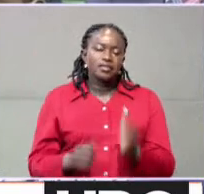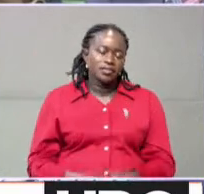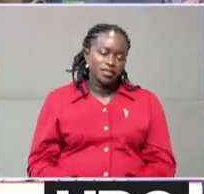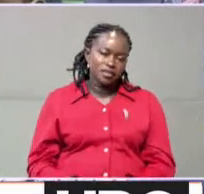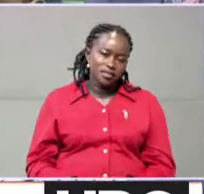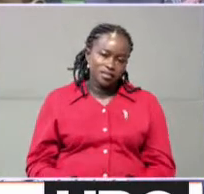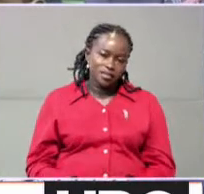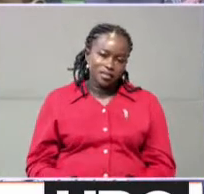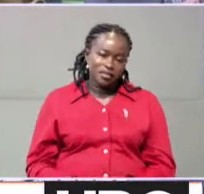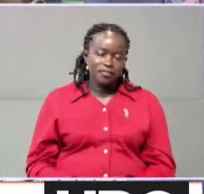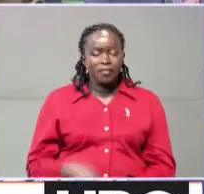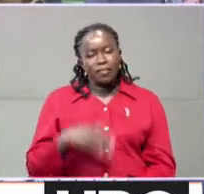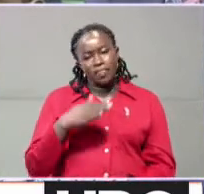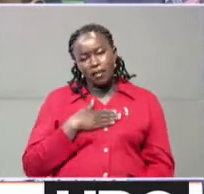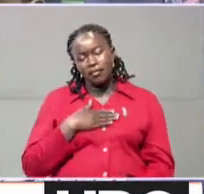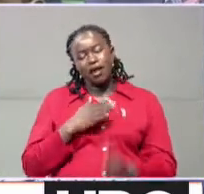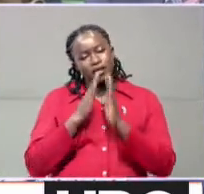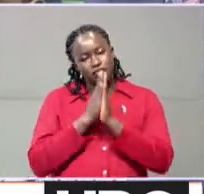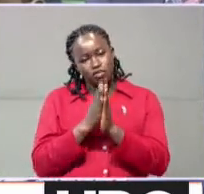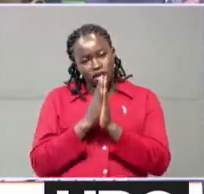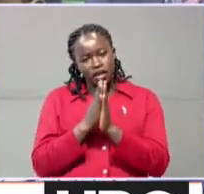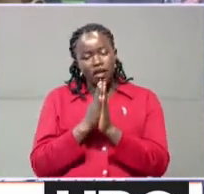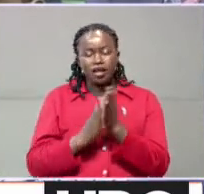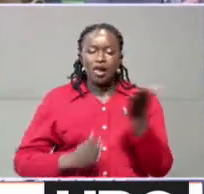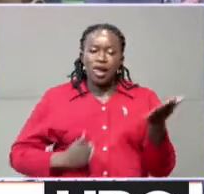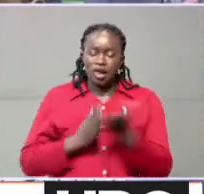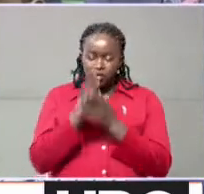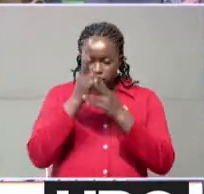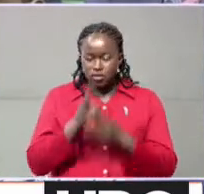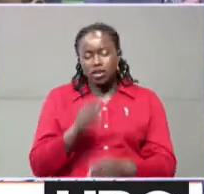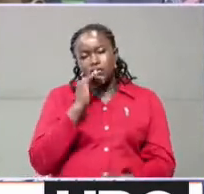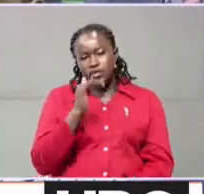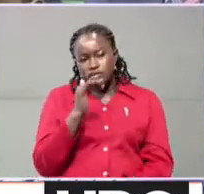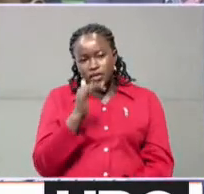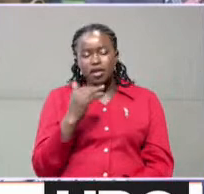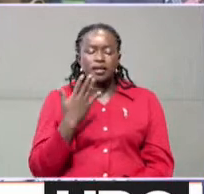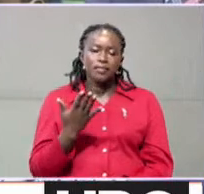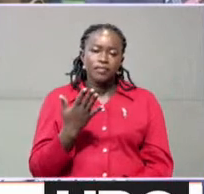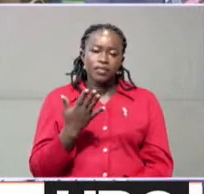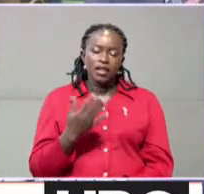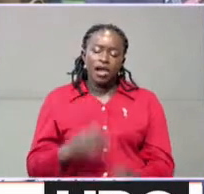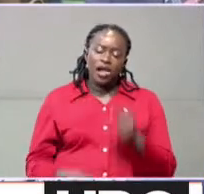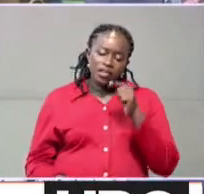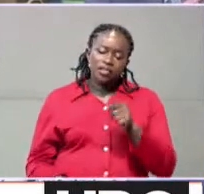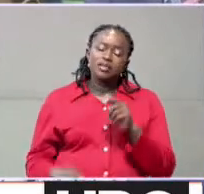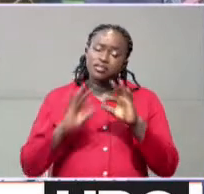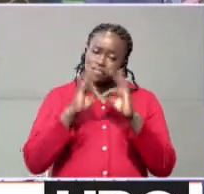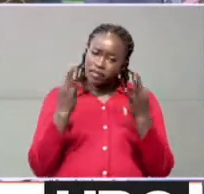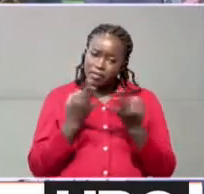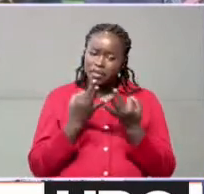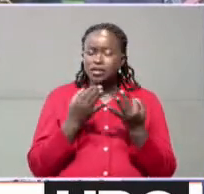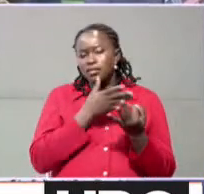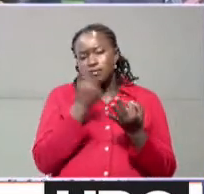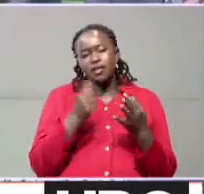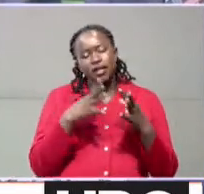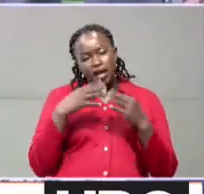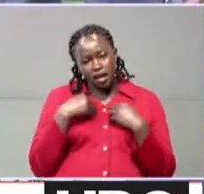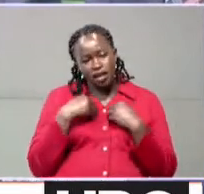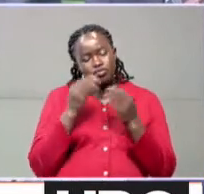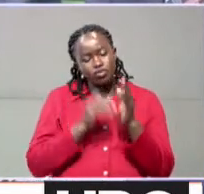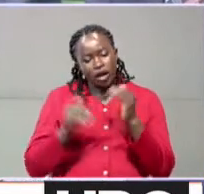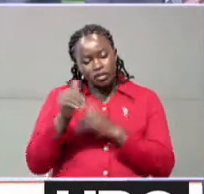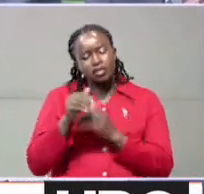my prayer right now speaker is that this family be allowed that is to access the fund